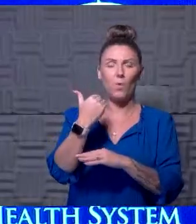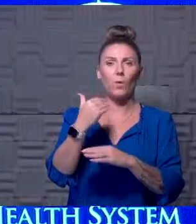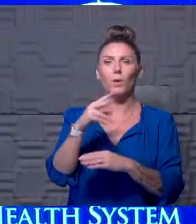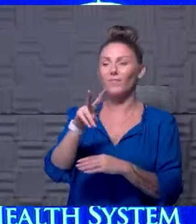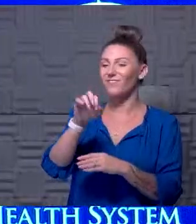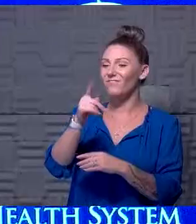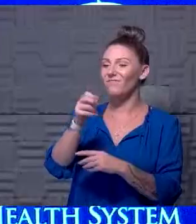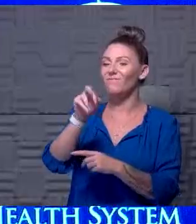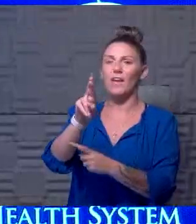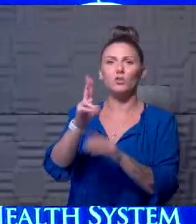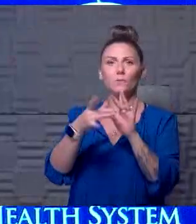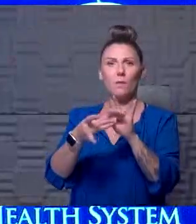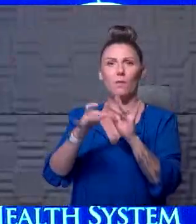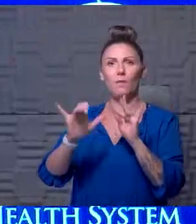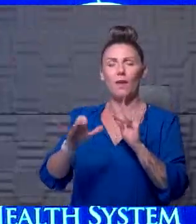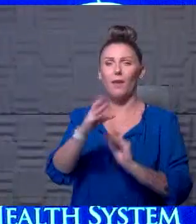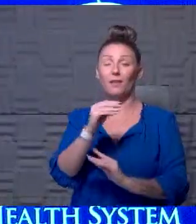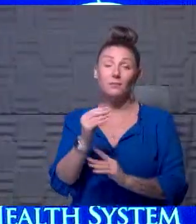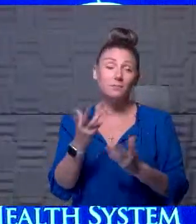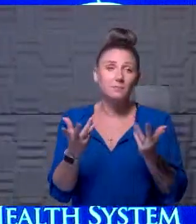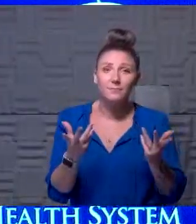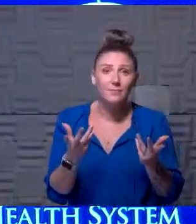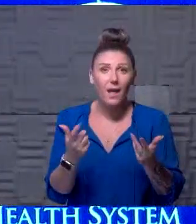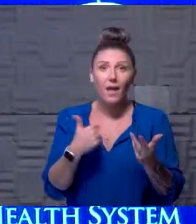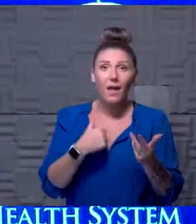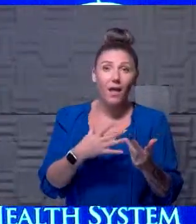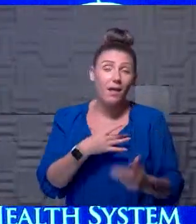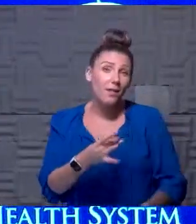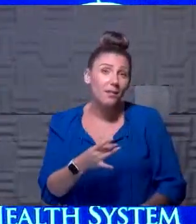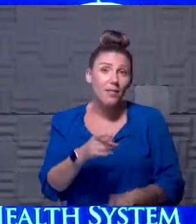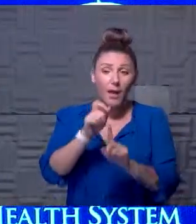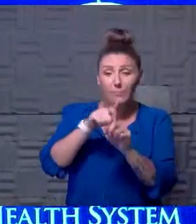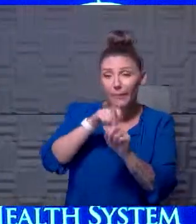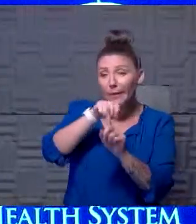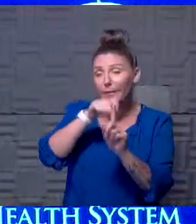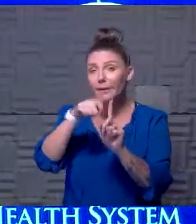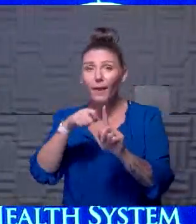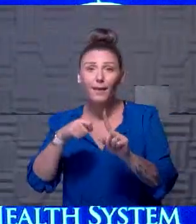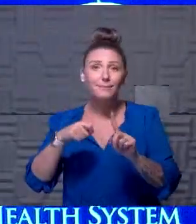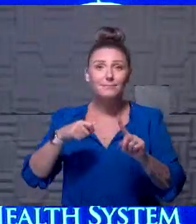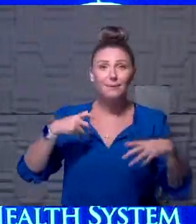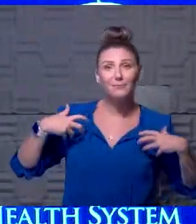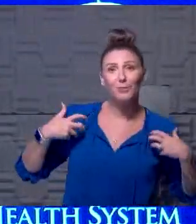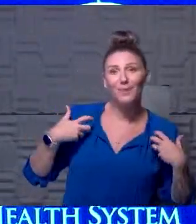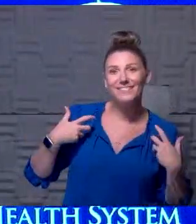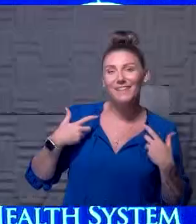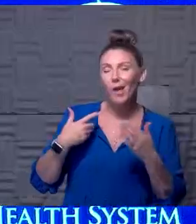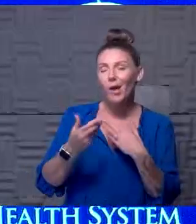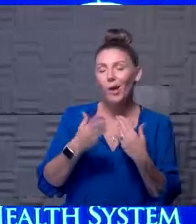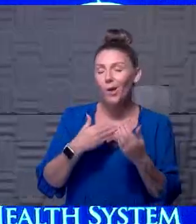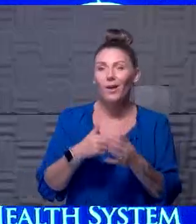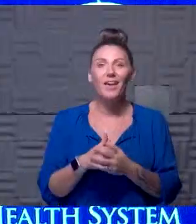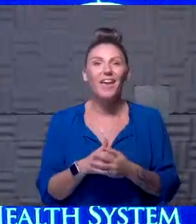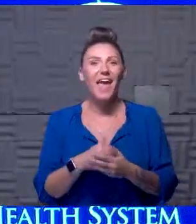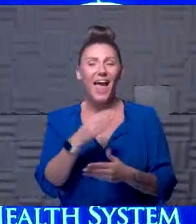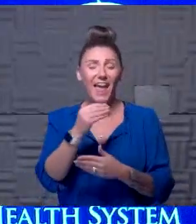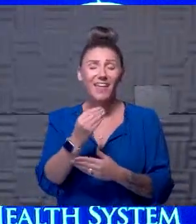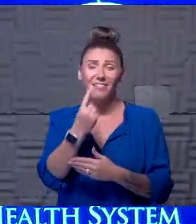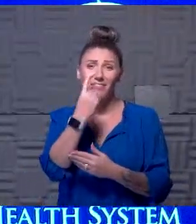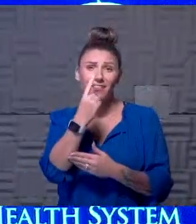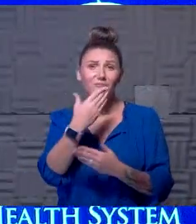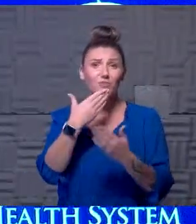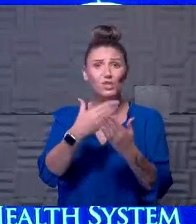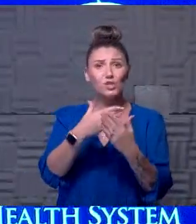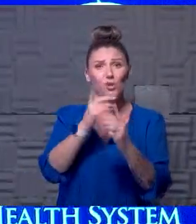and things of that nature. And besides, I can eat. I like bananas already. It's like a little chimpanzee, but who cares? Well, no, I think it brings up a good point